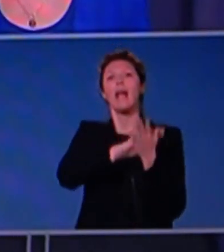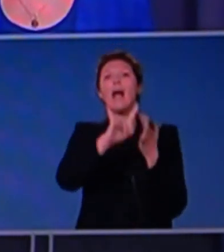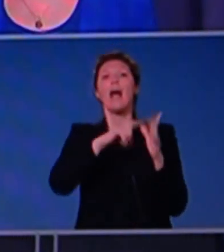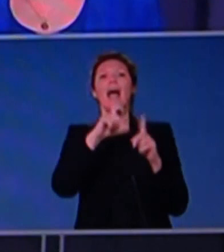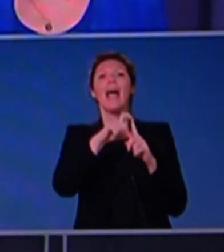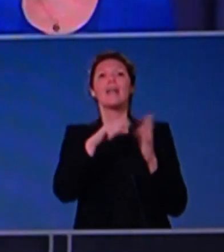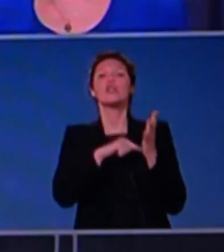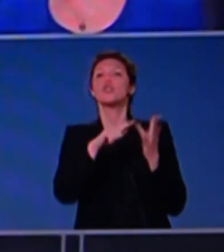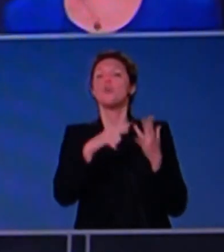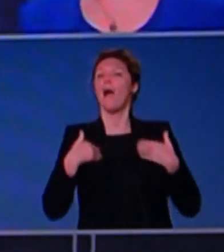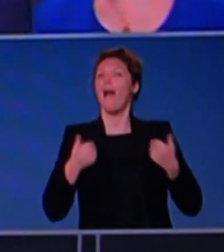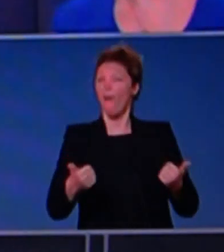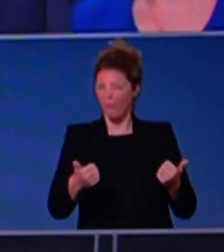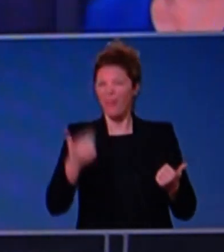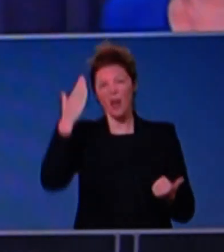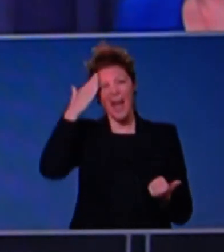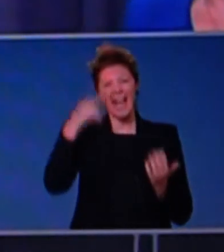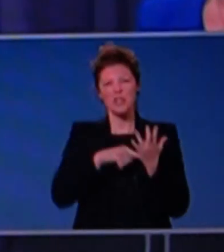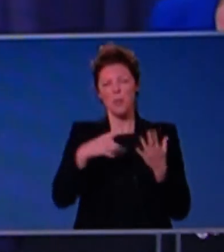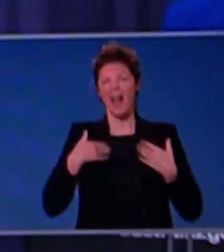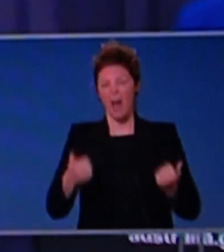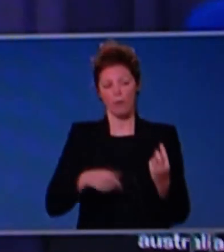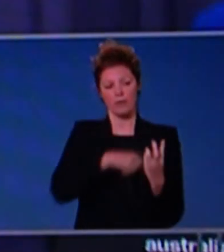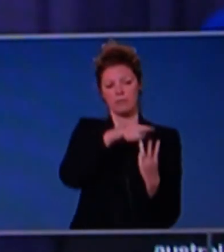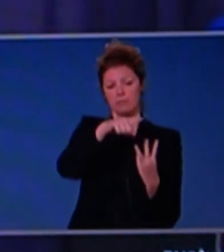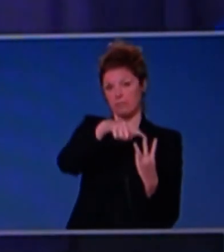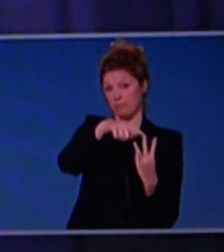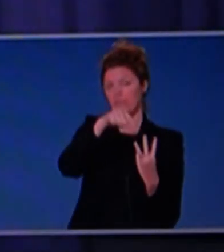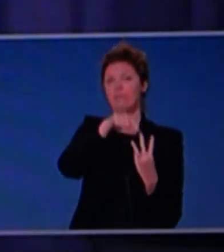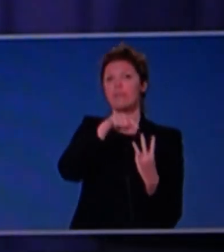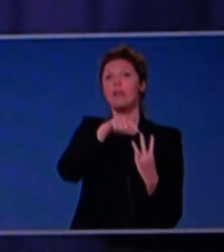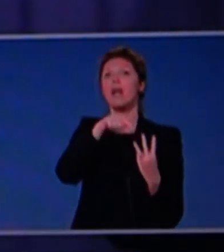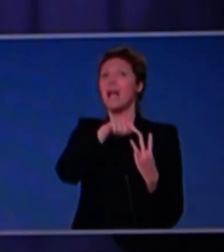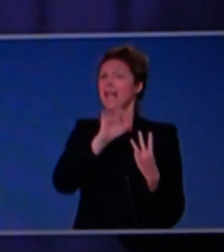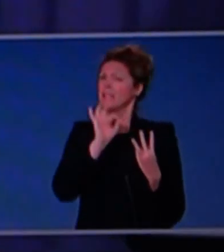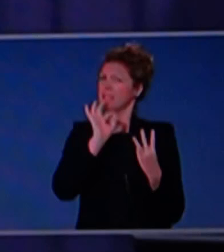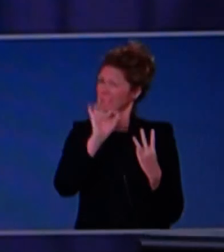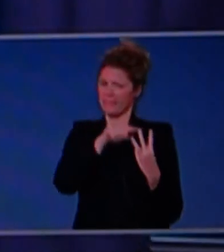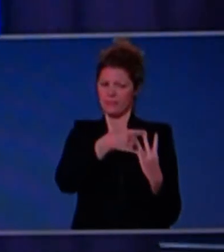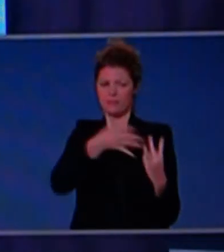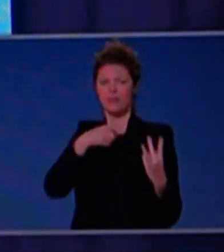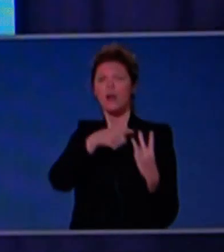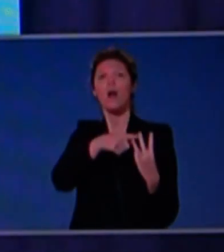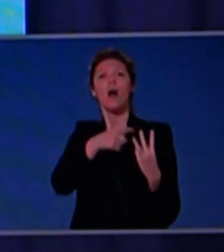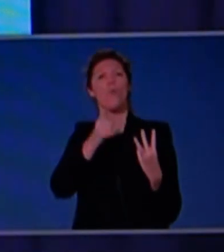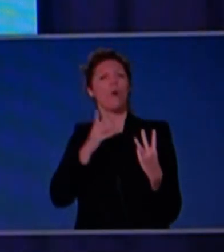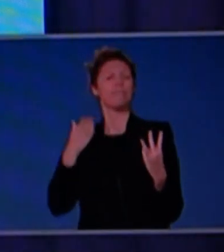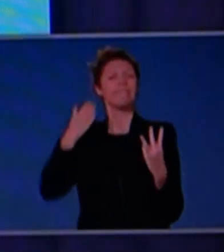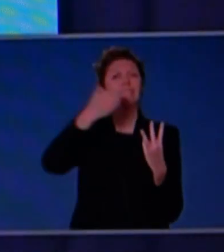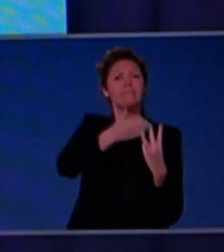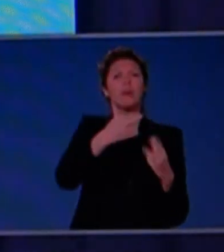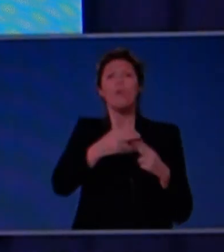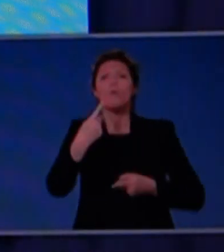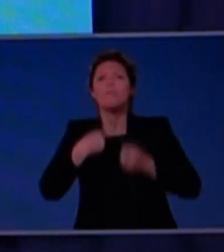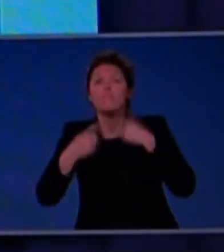boosted back at the end of March because we said it is incredibly important that we have a single source of truth where people can go to know the